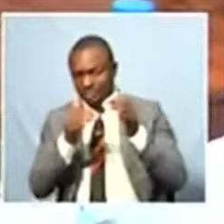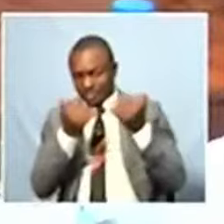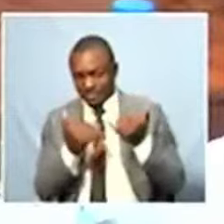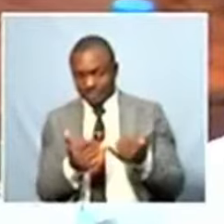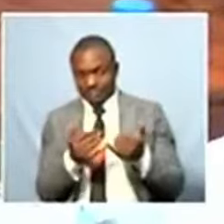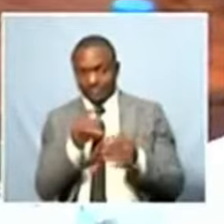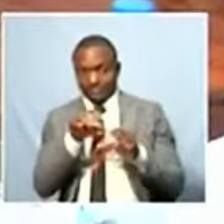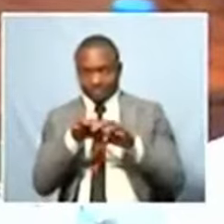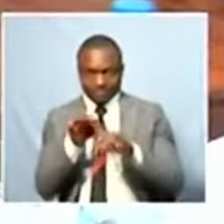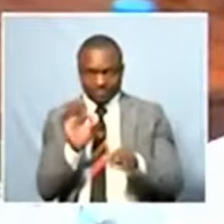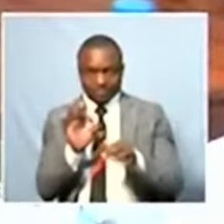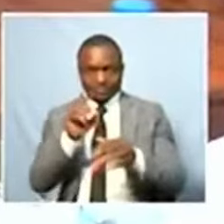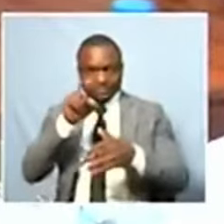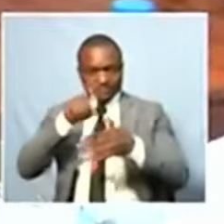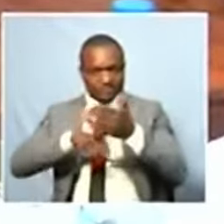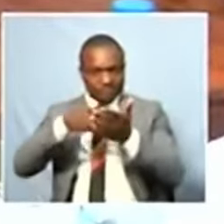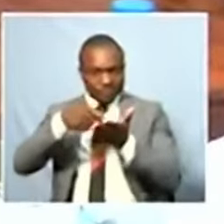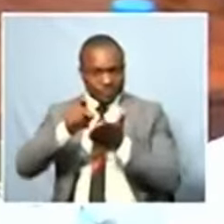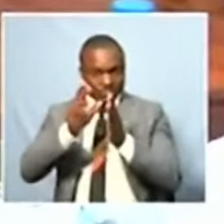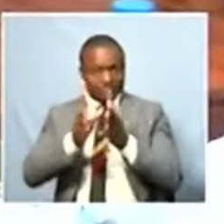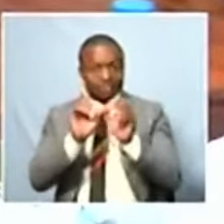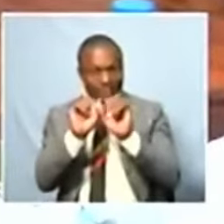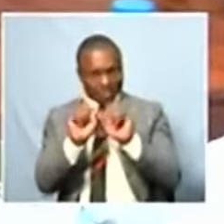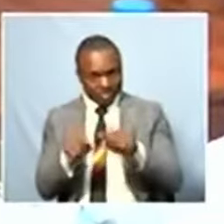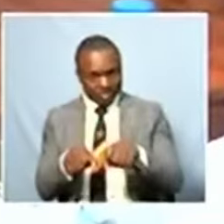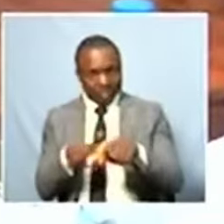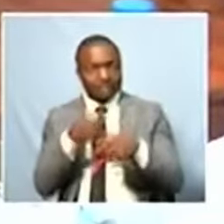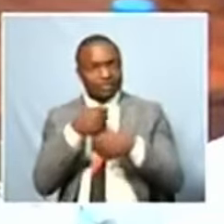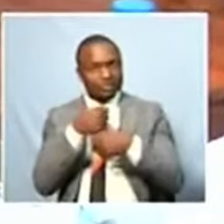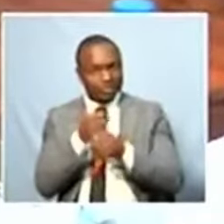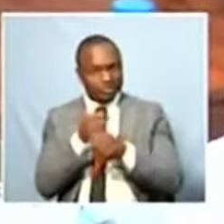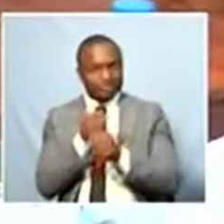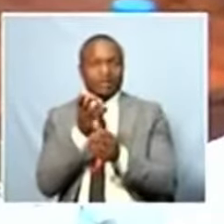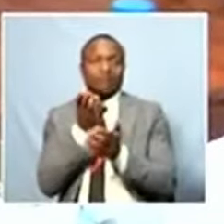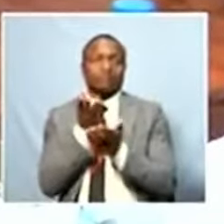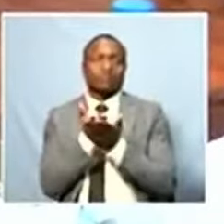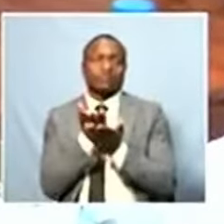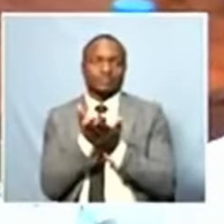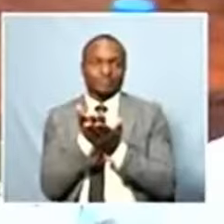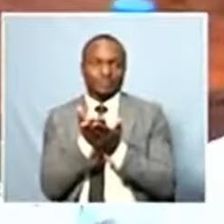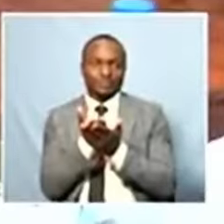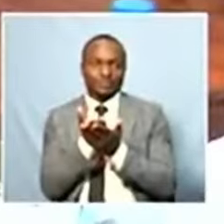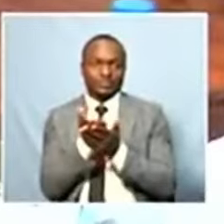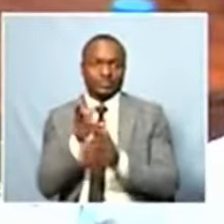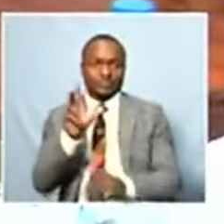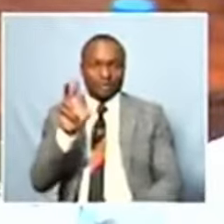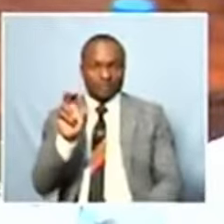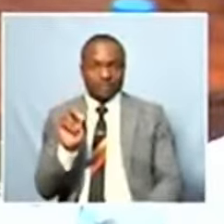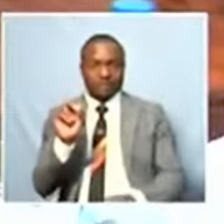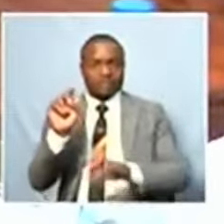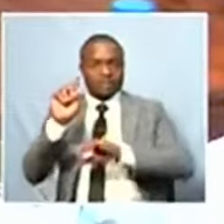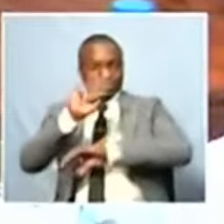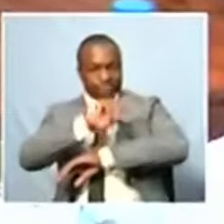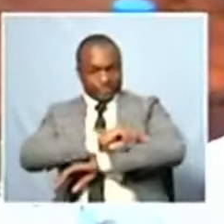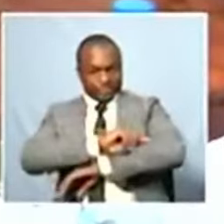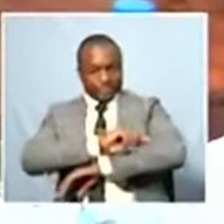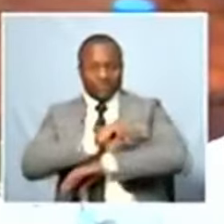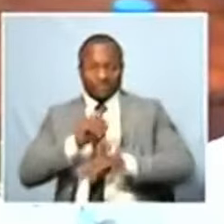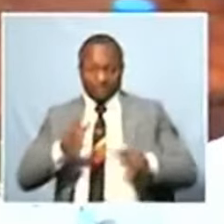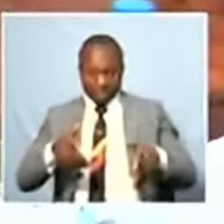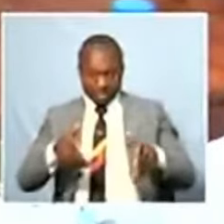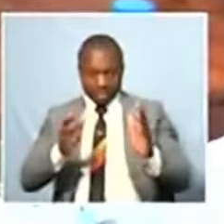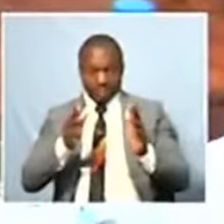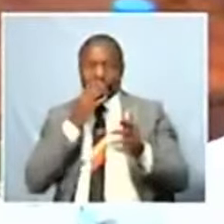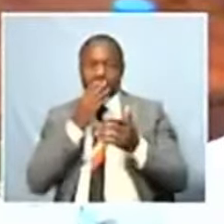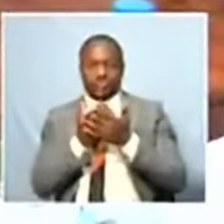find a taxpayer can make an appeal within the 30 days. It's allowable, which is a